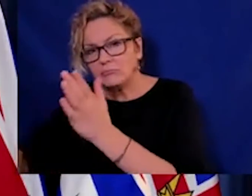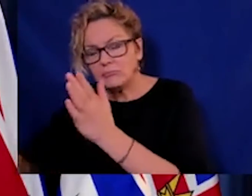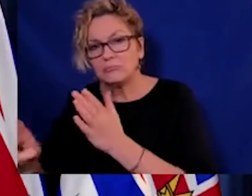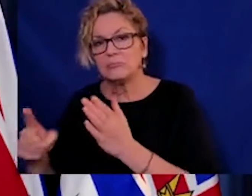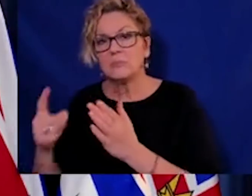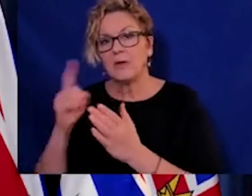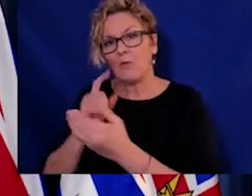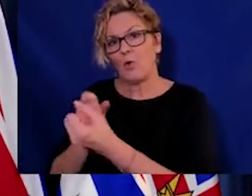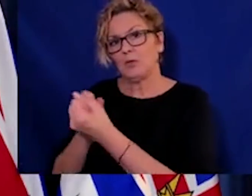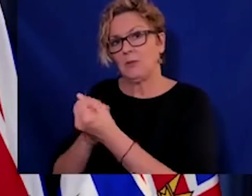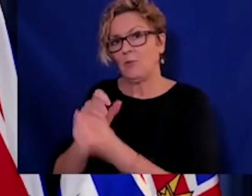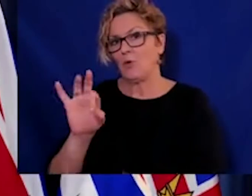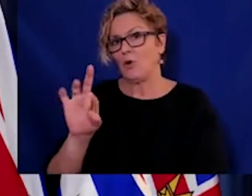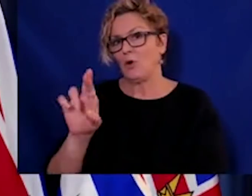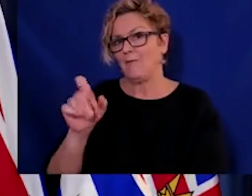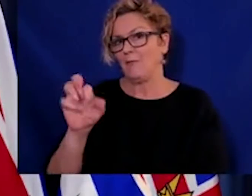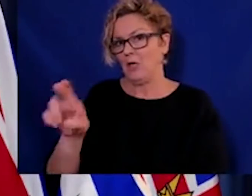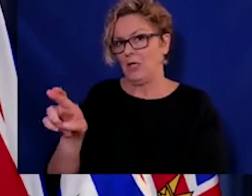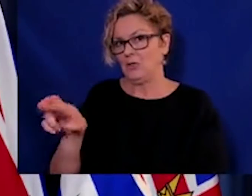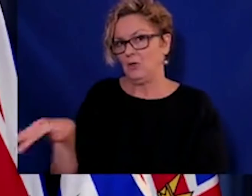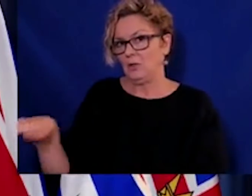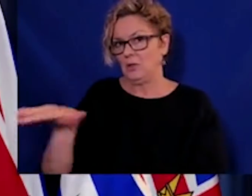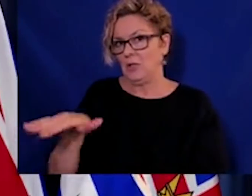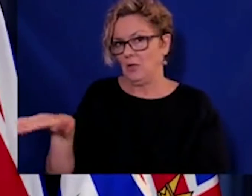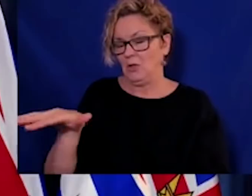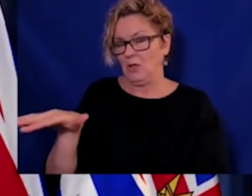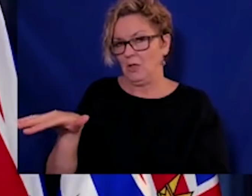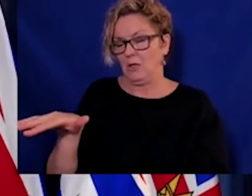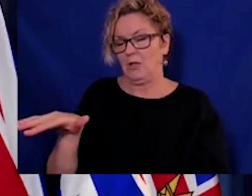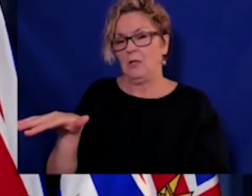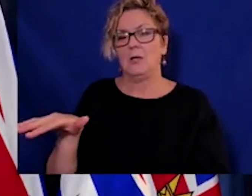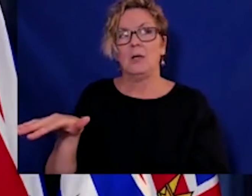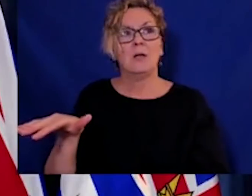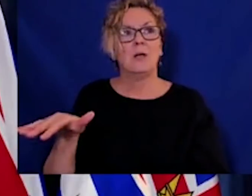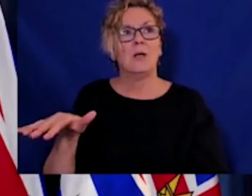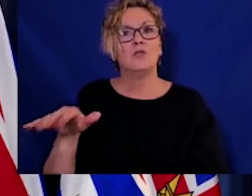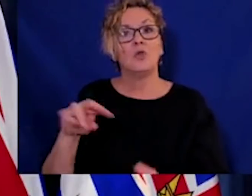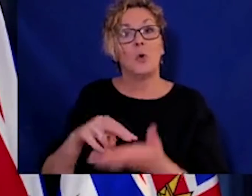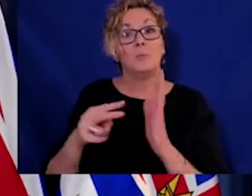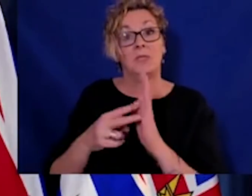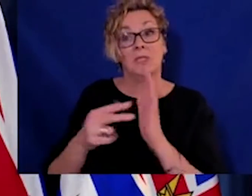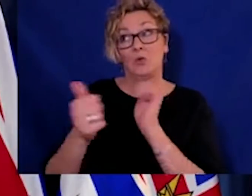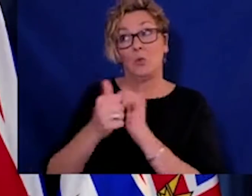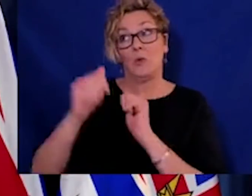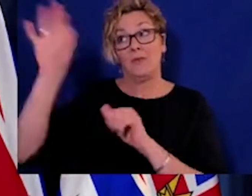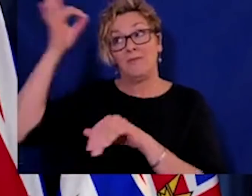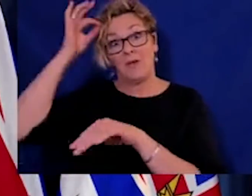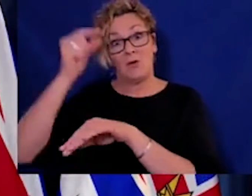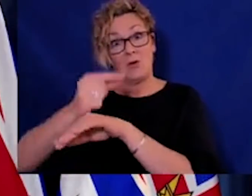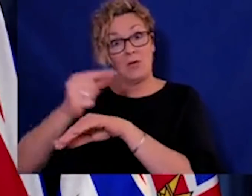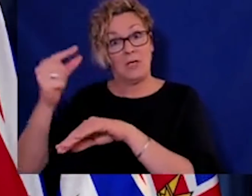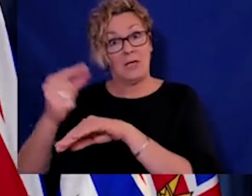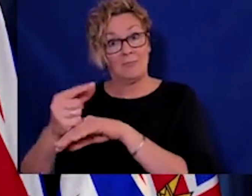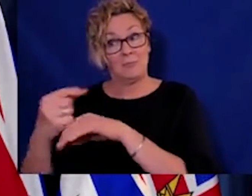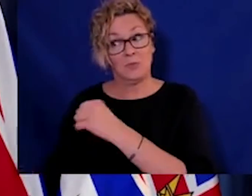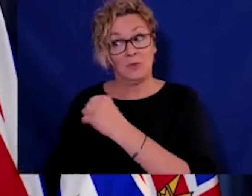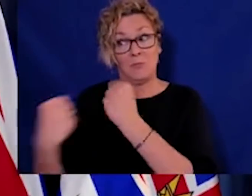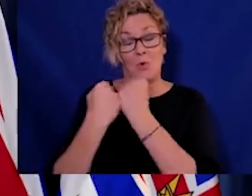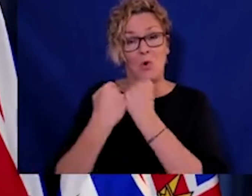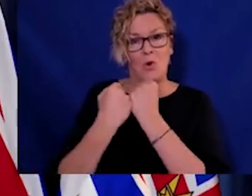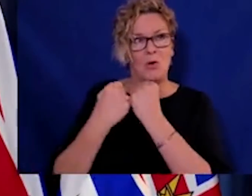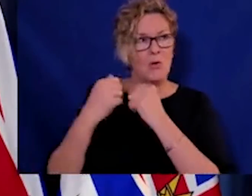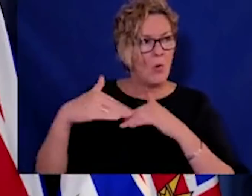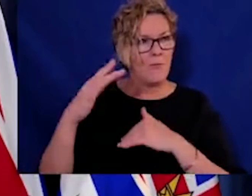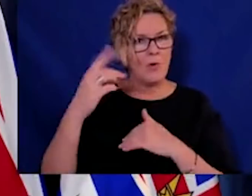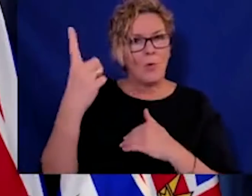tracing team. That is not included in the hiring numbers, so that takes us over 1,000 on top of those who are doing